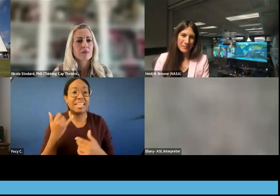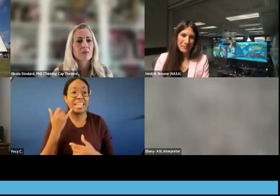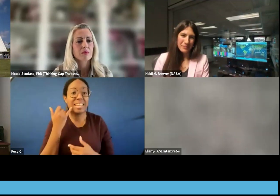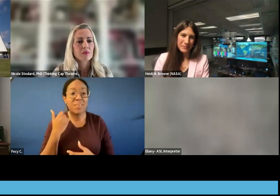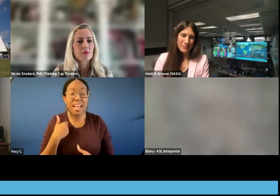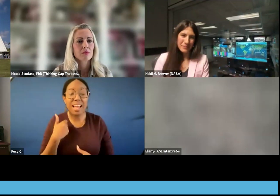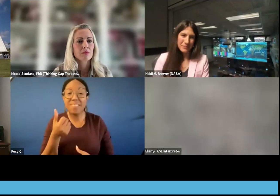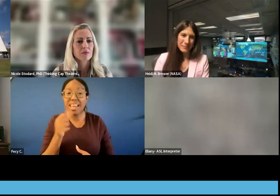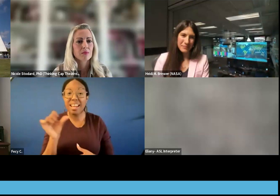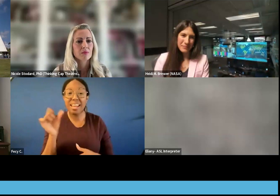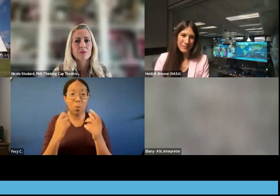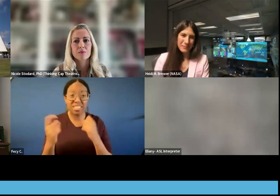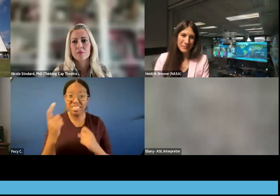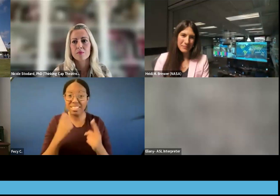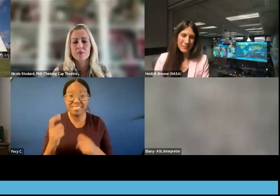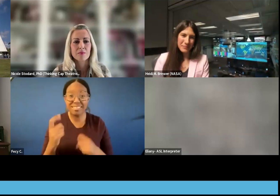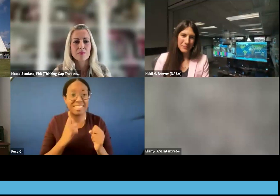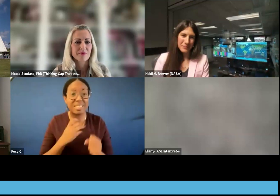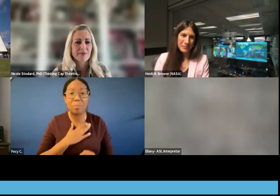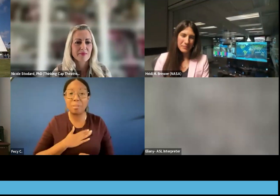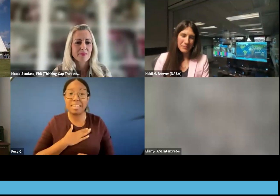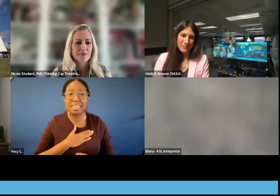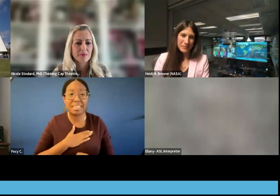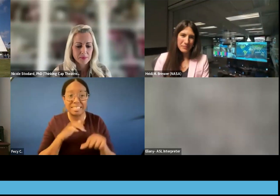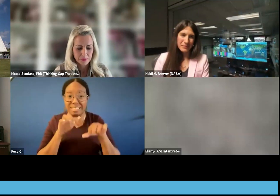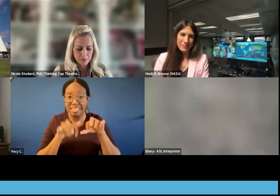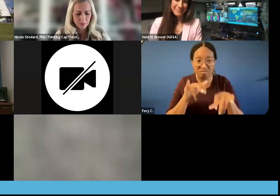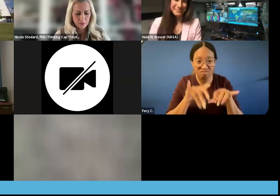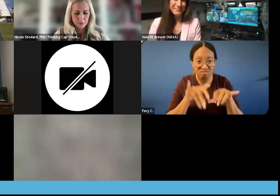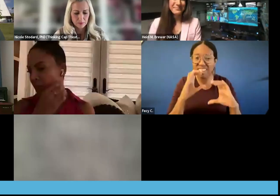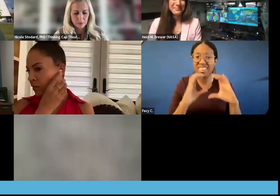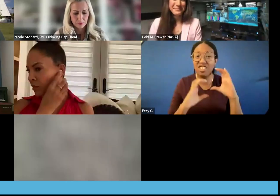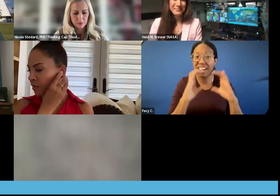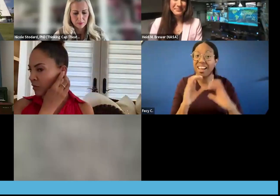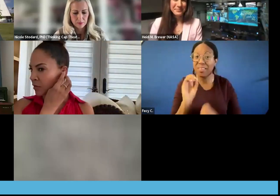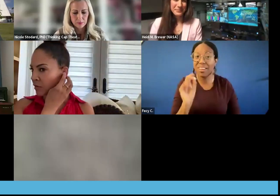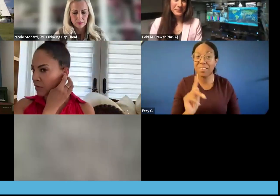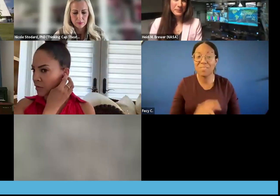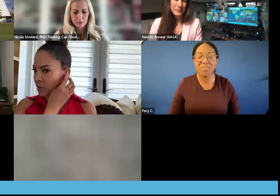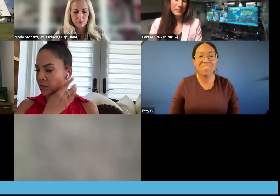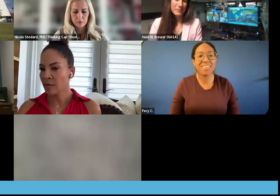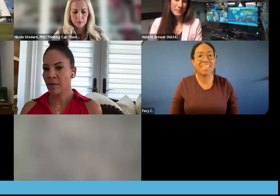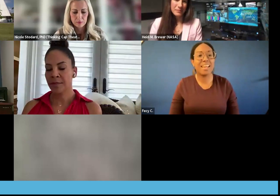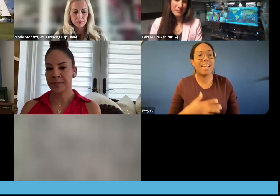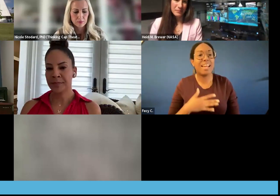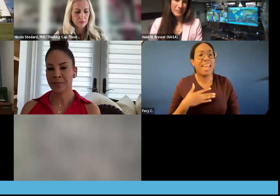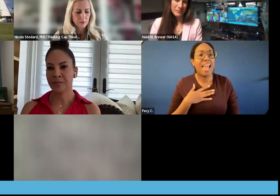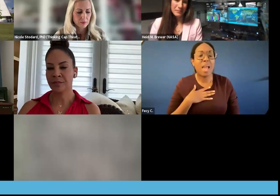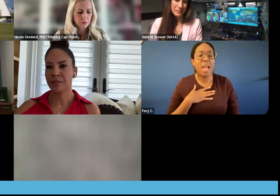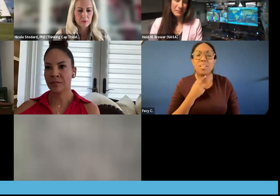them who is listening in, feel free to pop that in the chat. I was